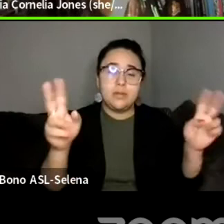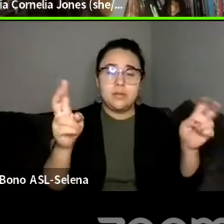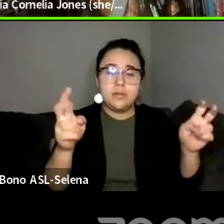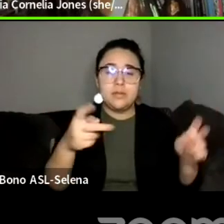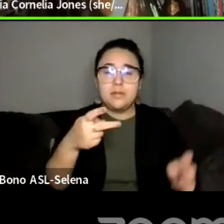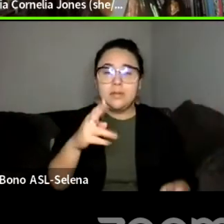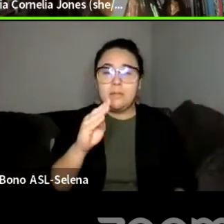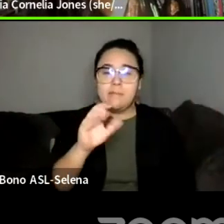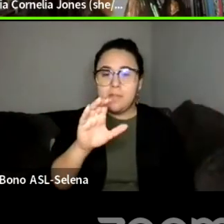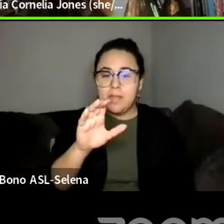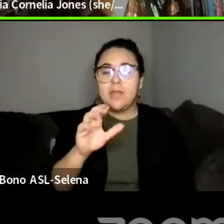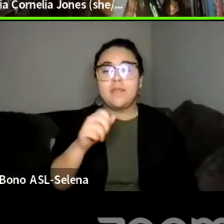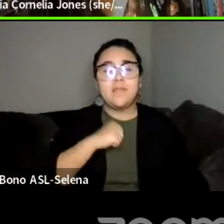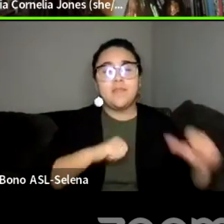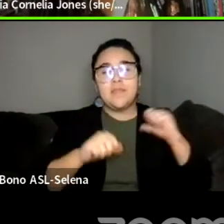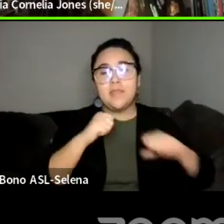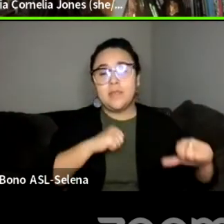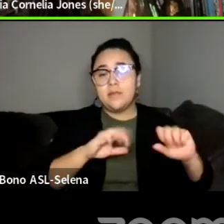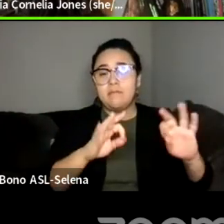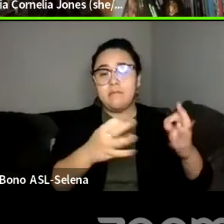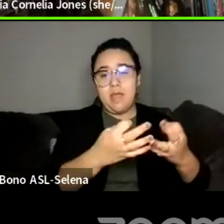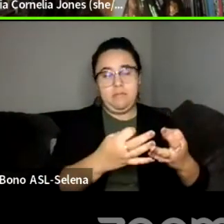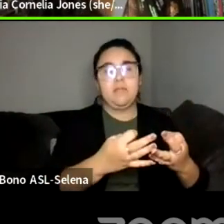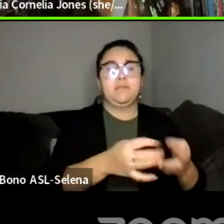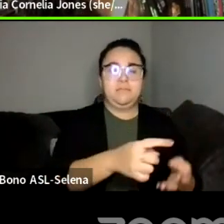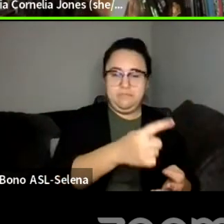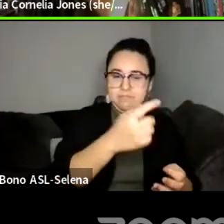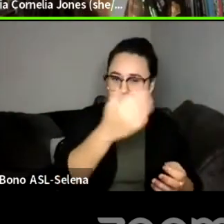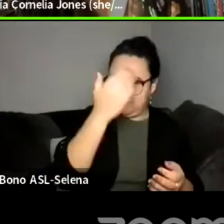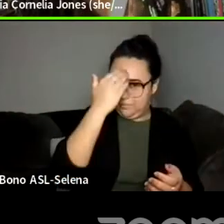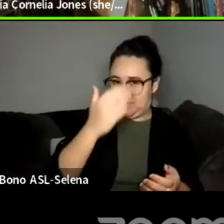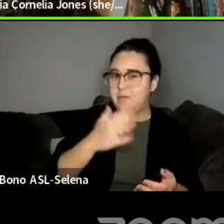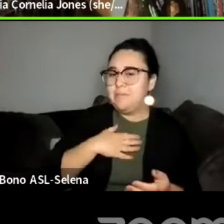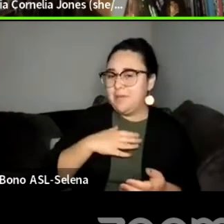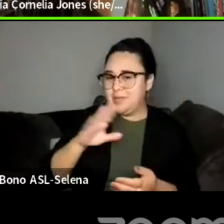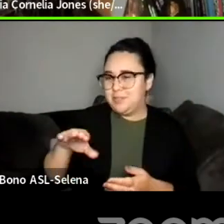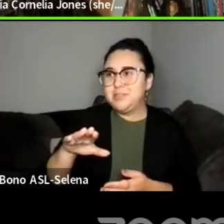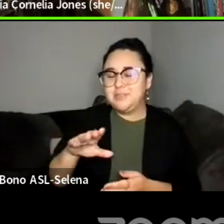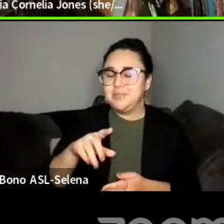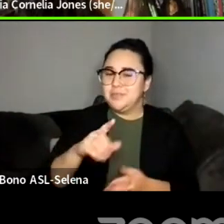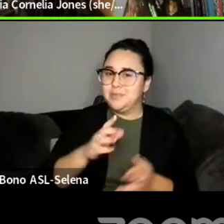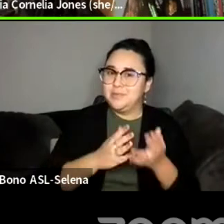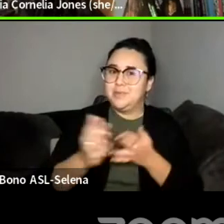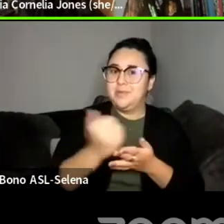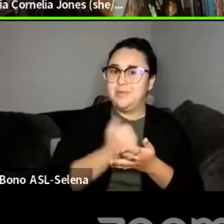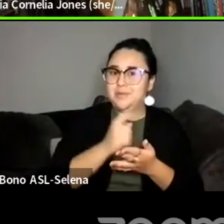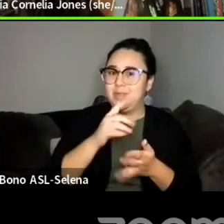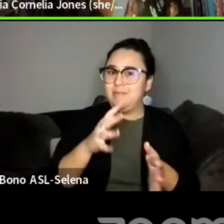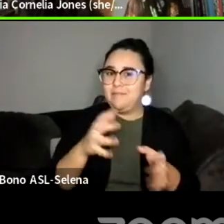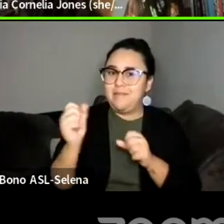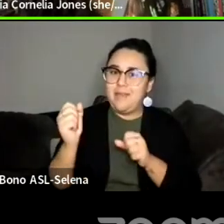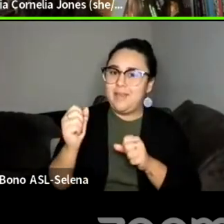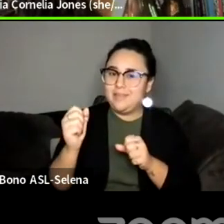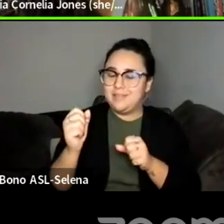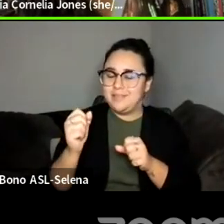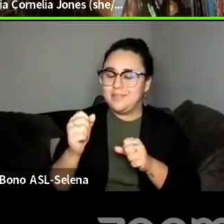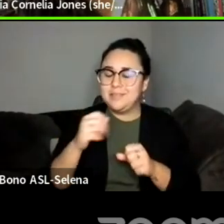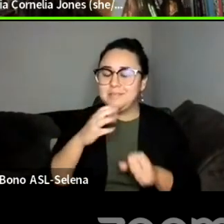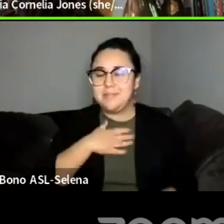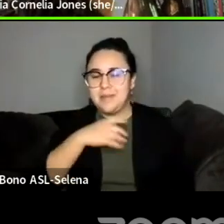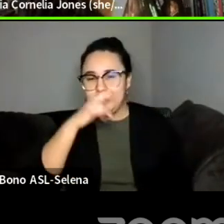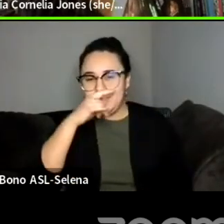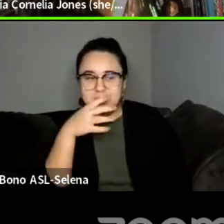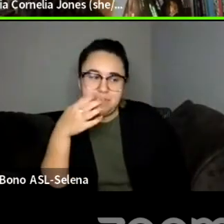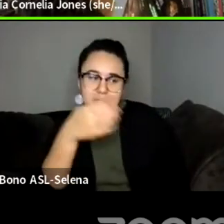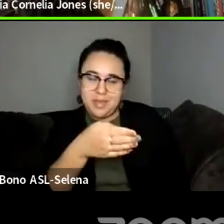theater family has got to know my children very, very fast, very quickly. My kids were